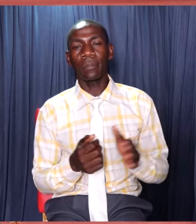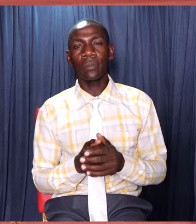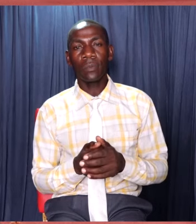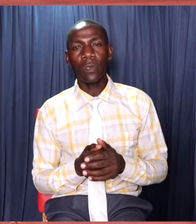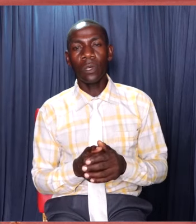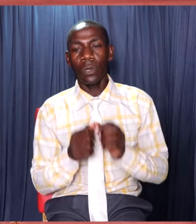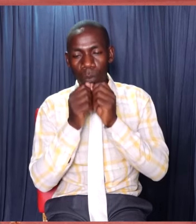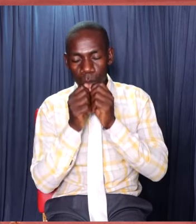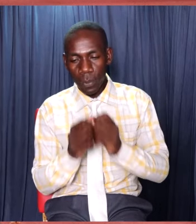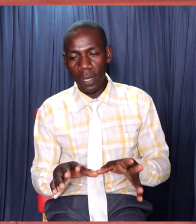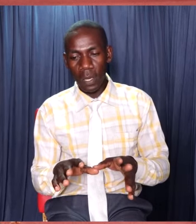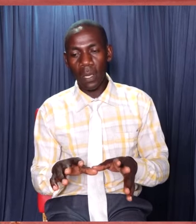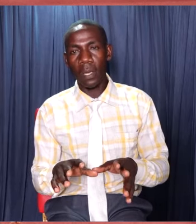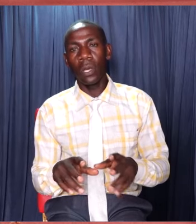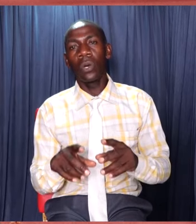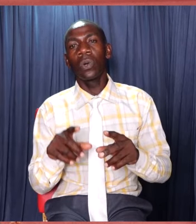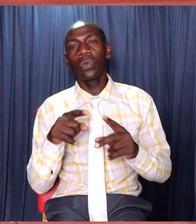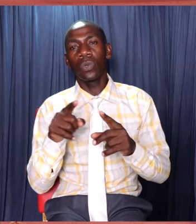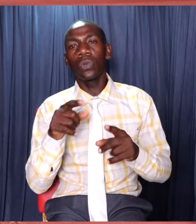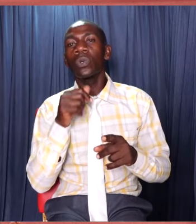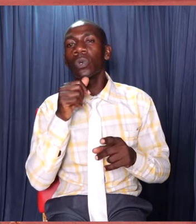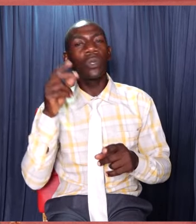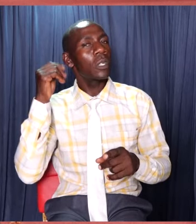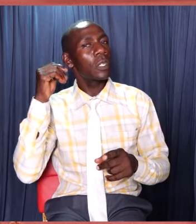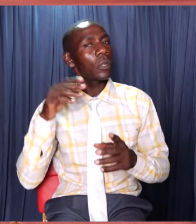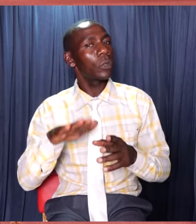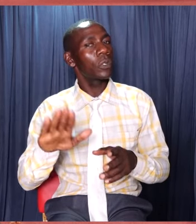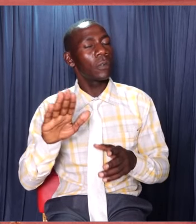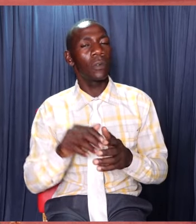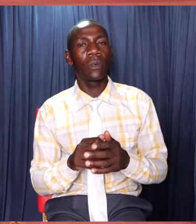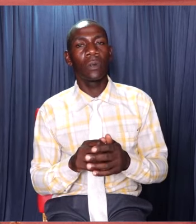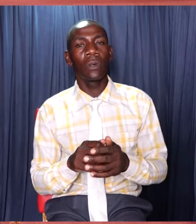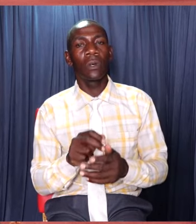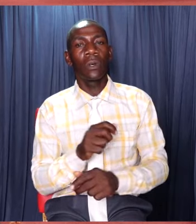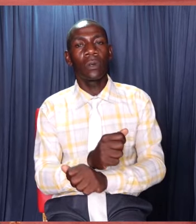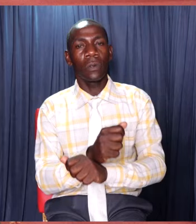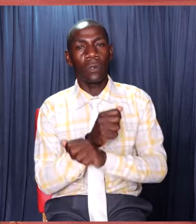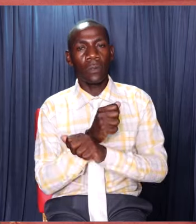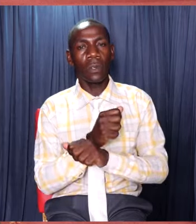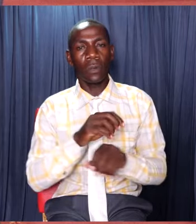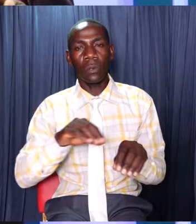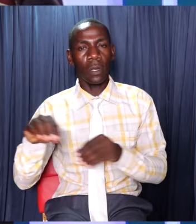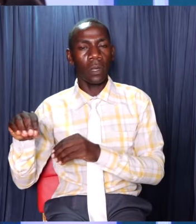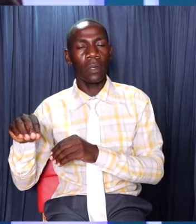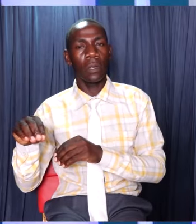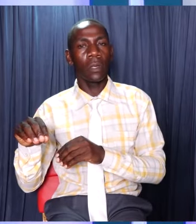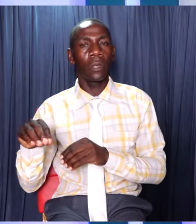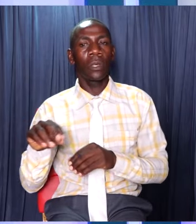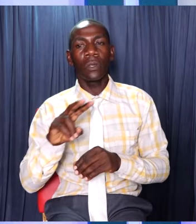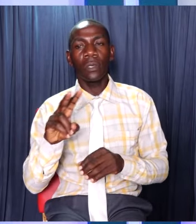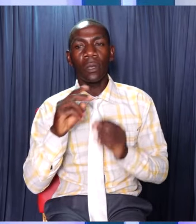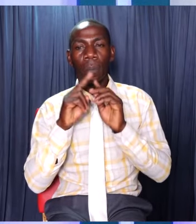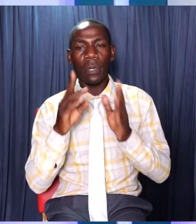shifters. Umeleta hasara kwako maana wewe mwenyewe usikilizi. You brought a cause a loss to you because you don't listen. Usalama unaondolewa. The safety is taken. Ukiona